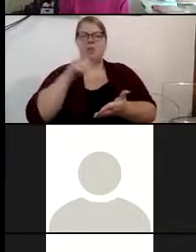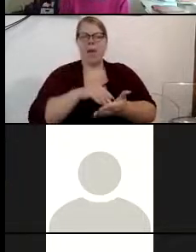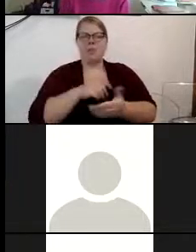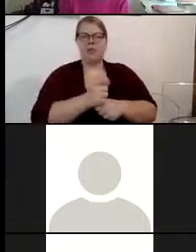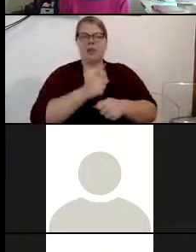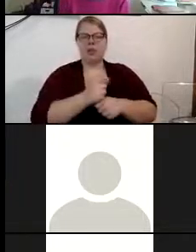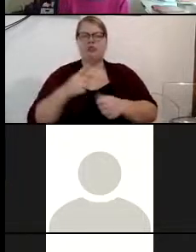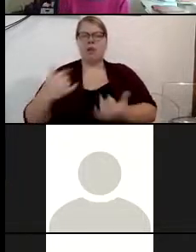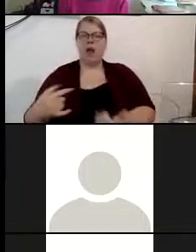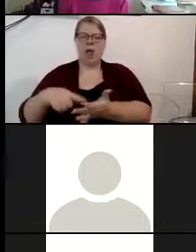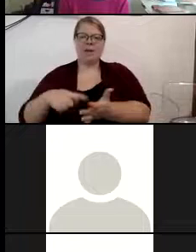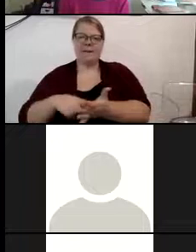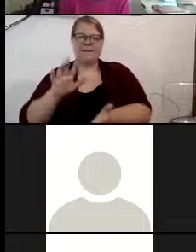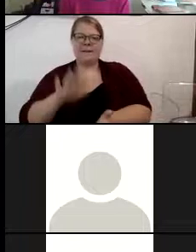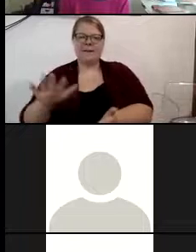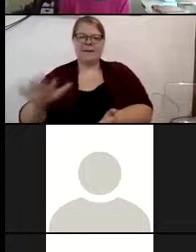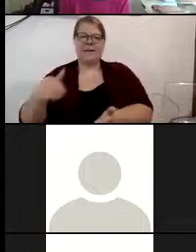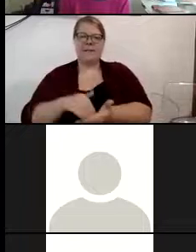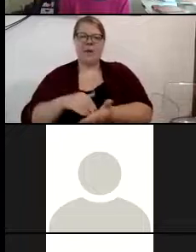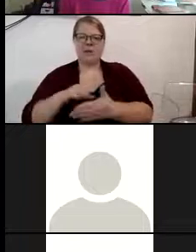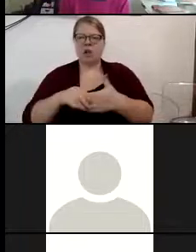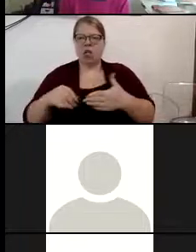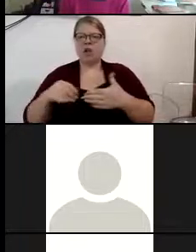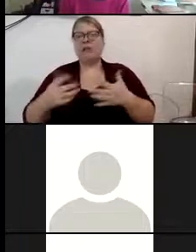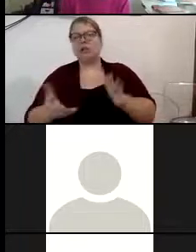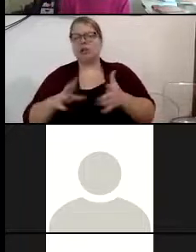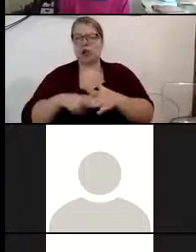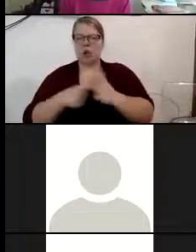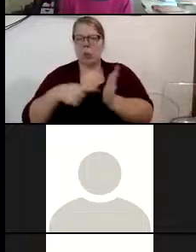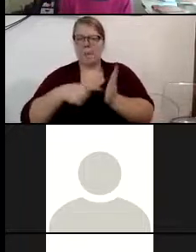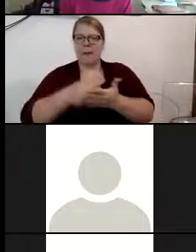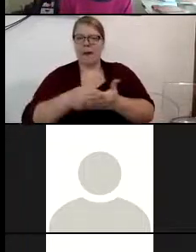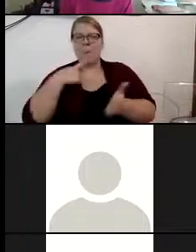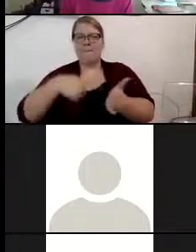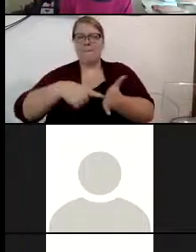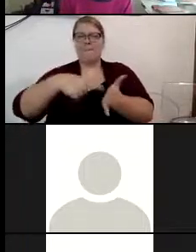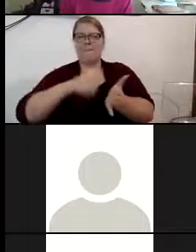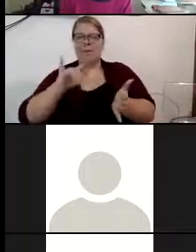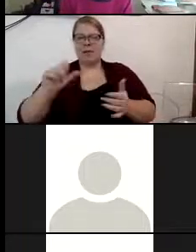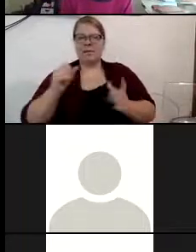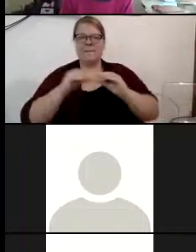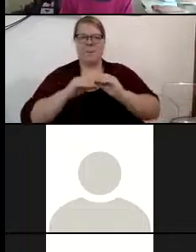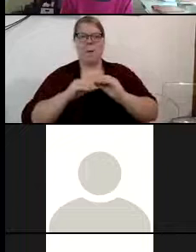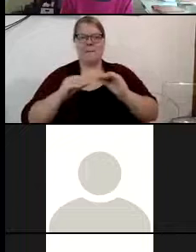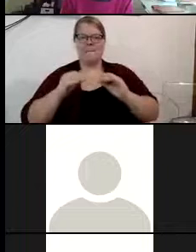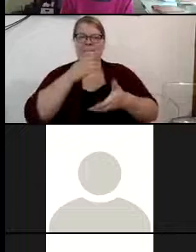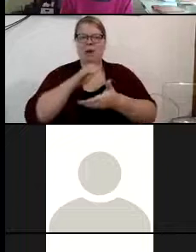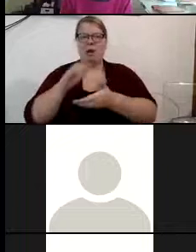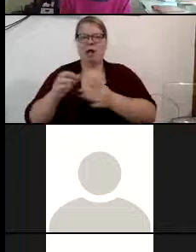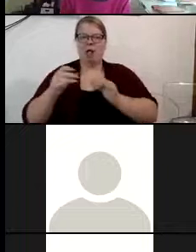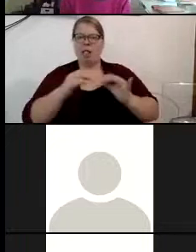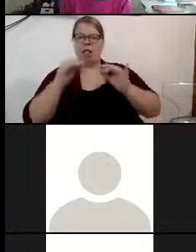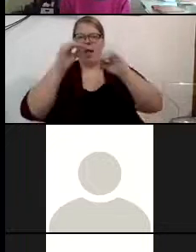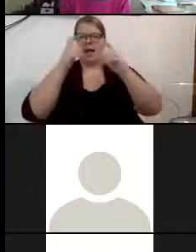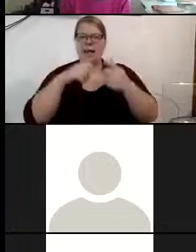debt is $55,000. They're getting behind on bills. There's increased marital conflict. His drinking is